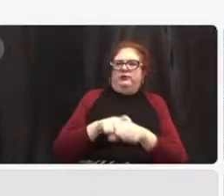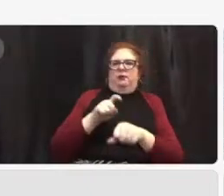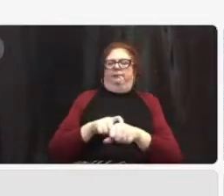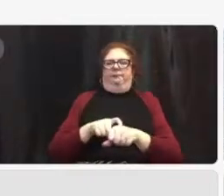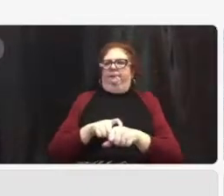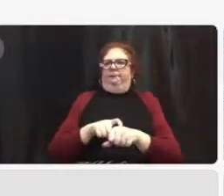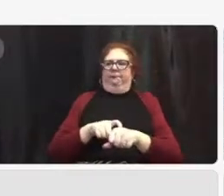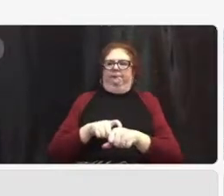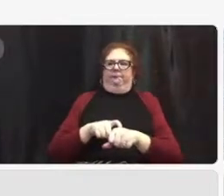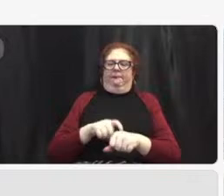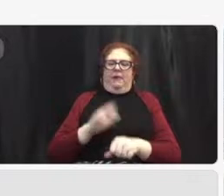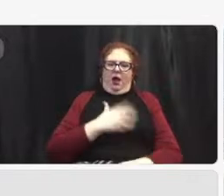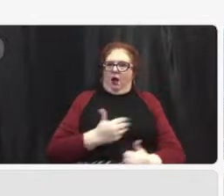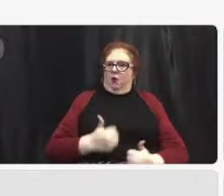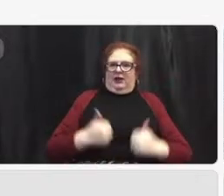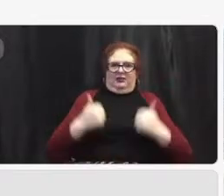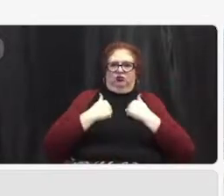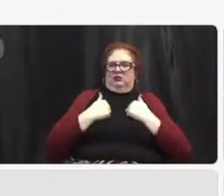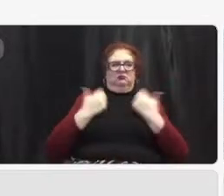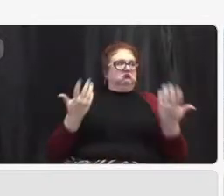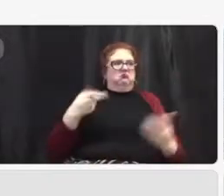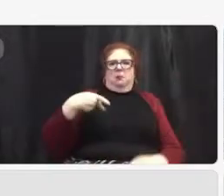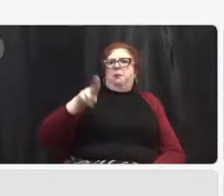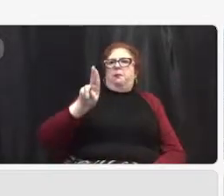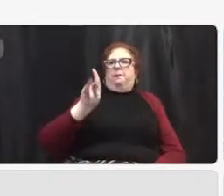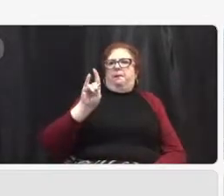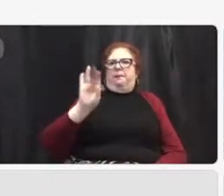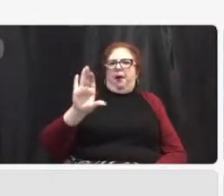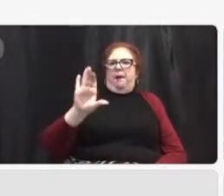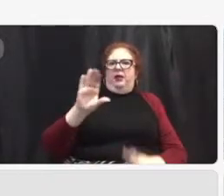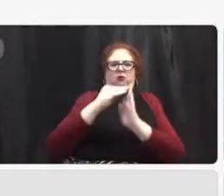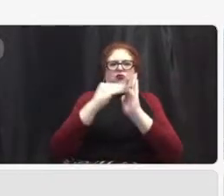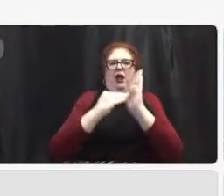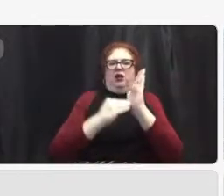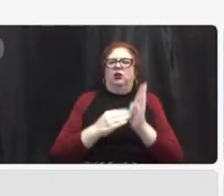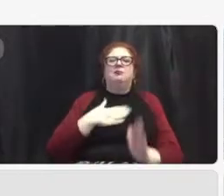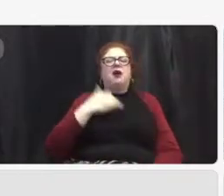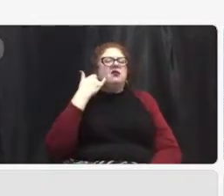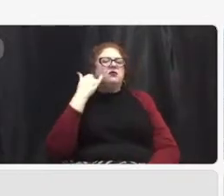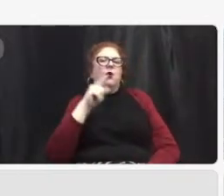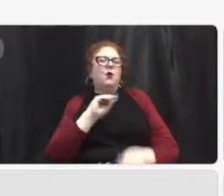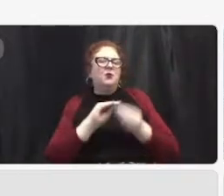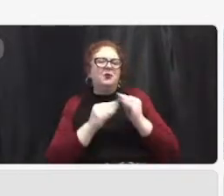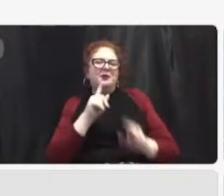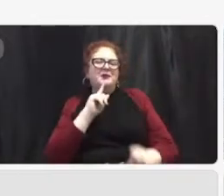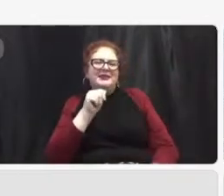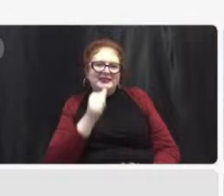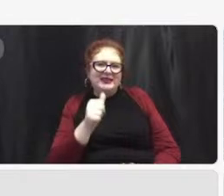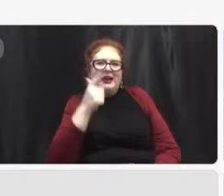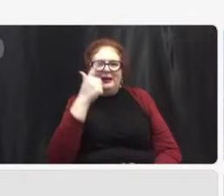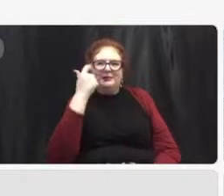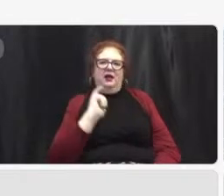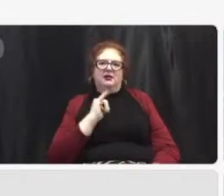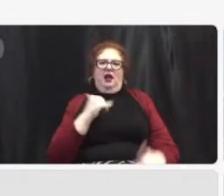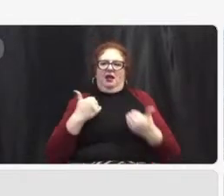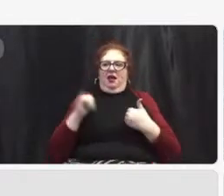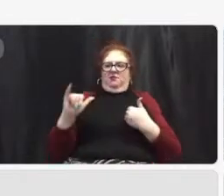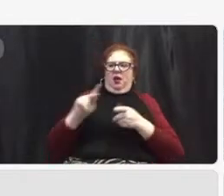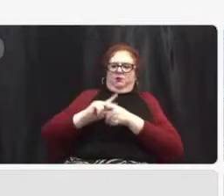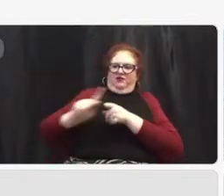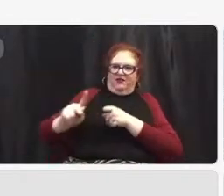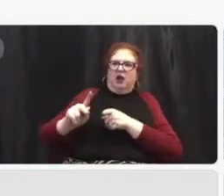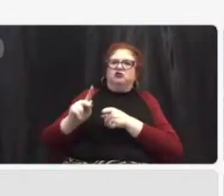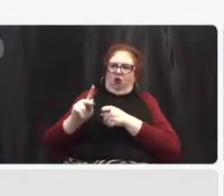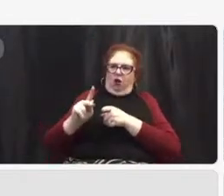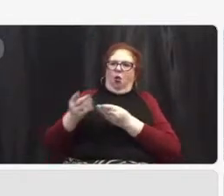Our address has been public record all along. My phone number has not, because I have deferred to professional property management, who I know